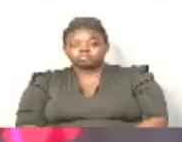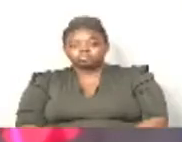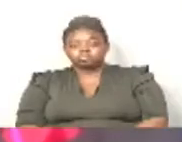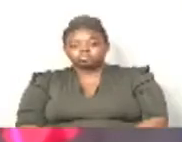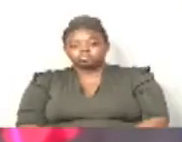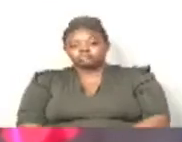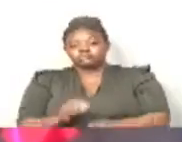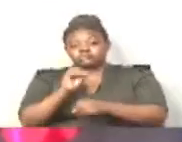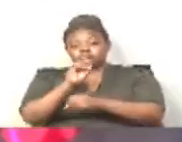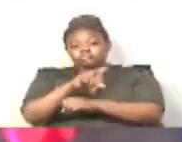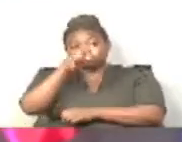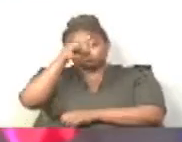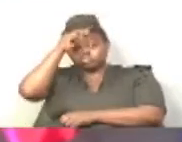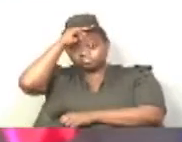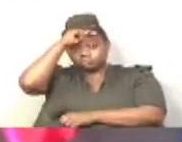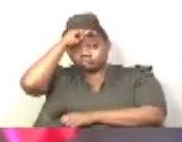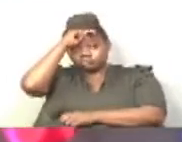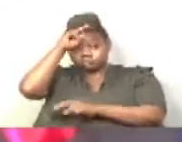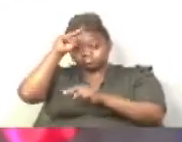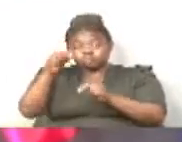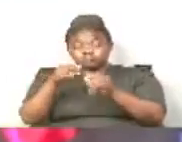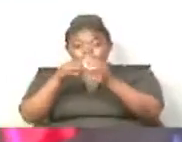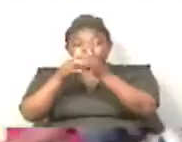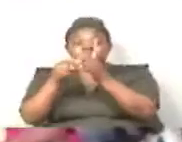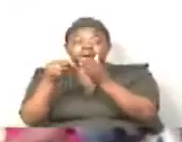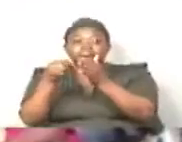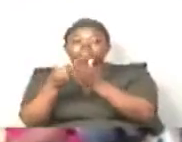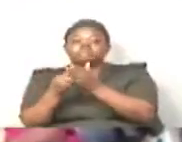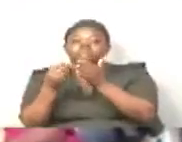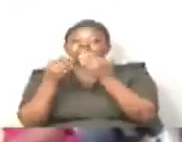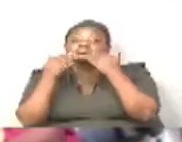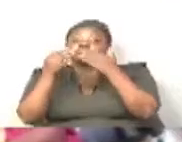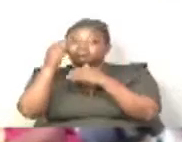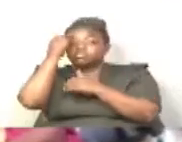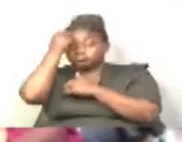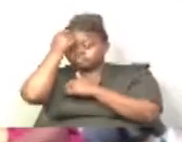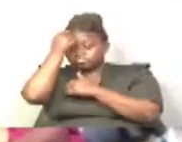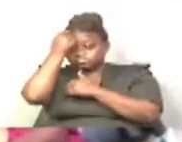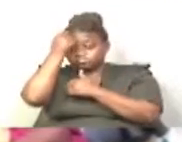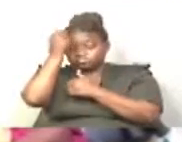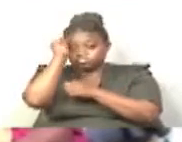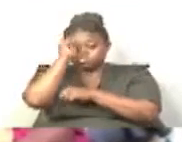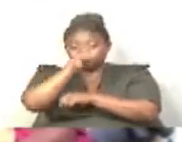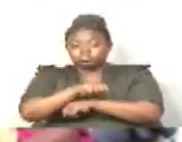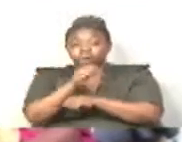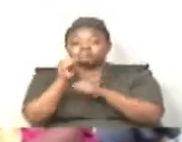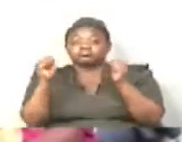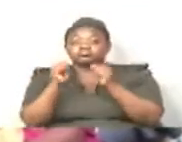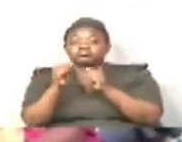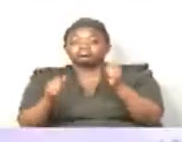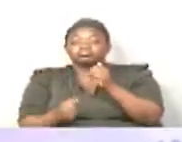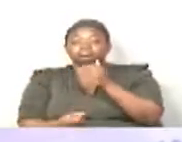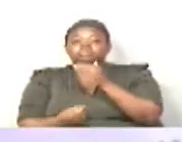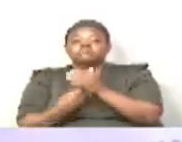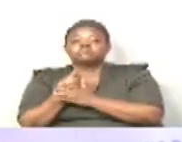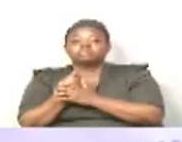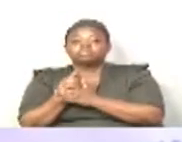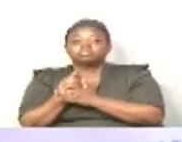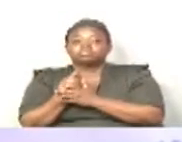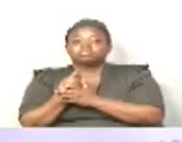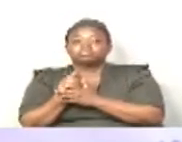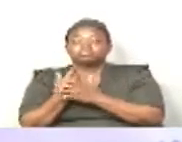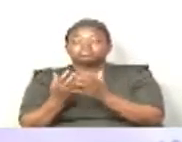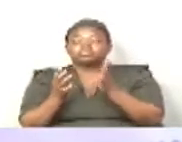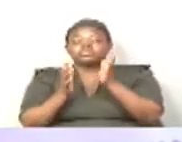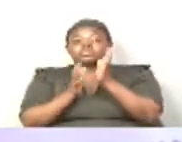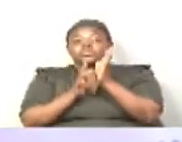Ona kubiriza batikidwa obutakulembeza nsimbi nasima government olw'okulwanyisa endwadde ezize zitulumba. Jesus